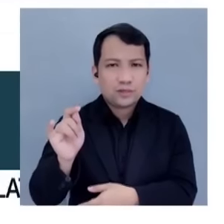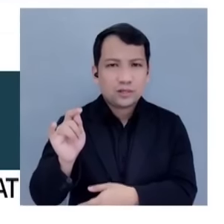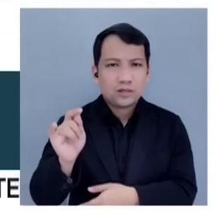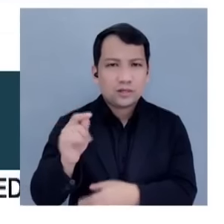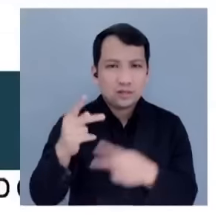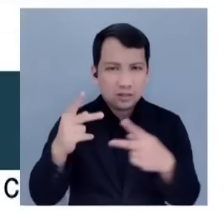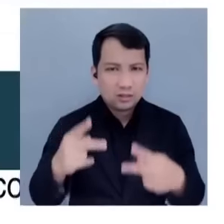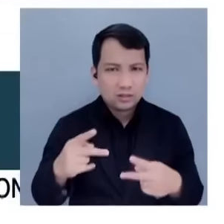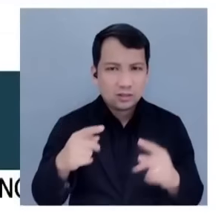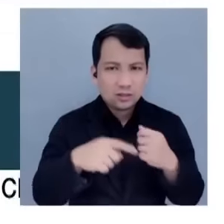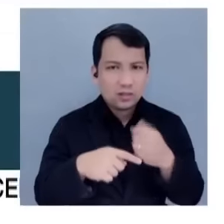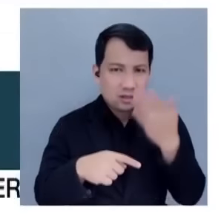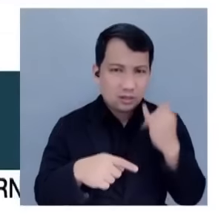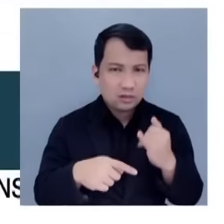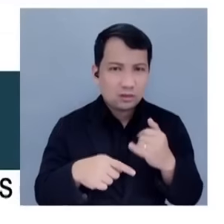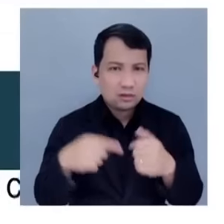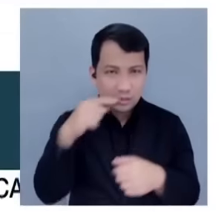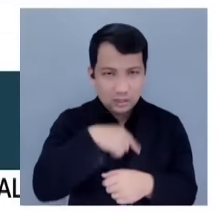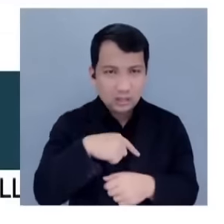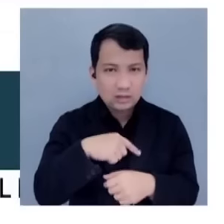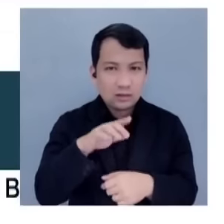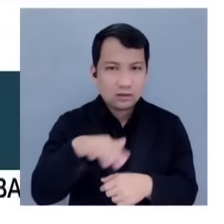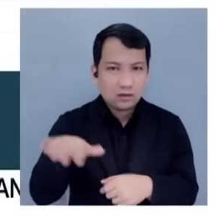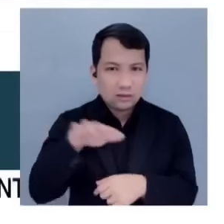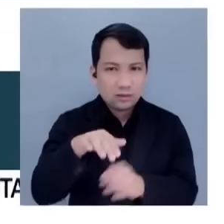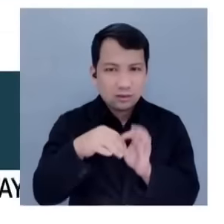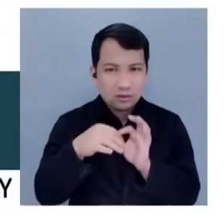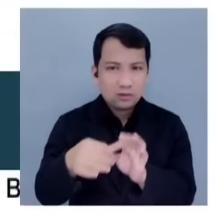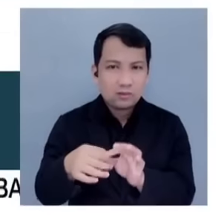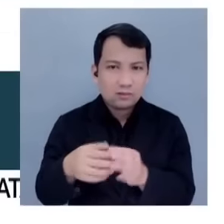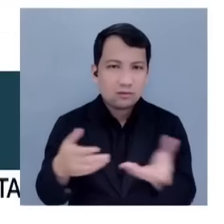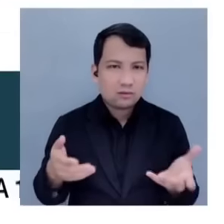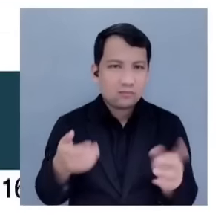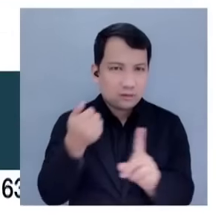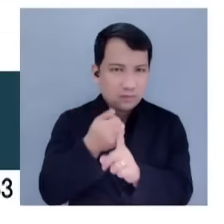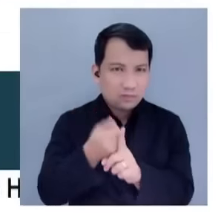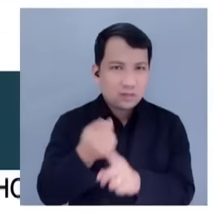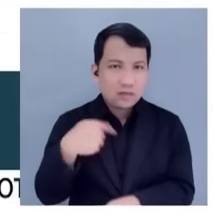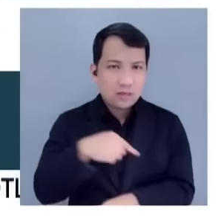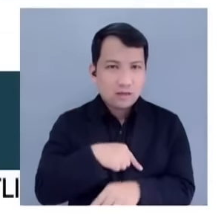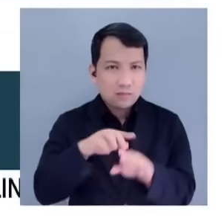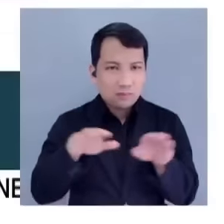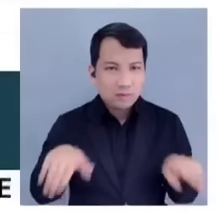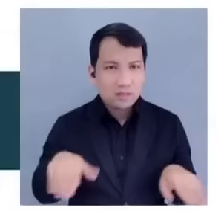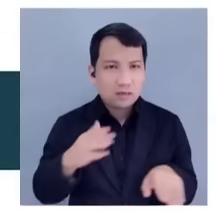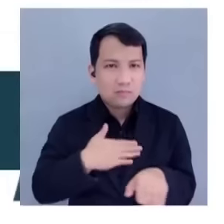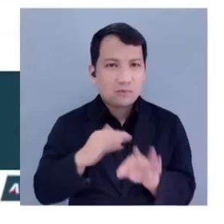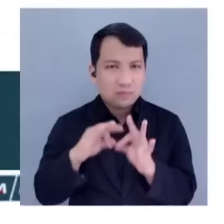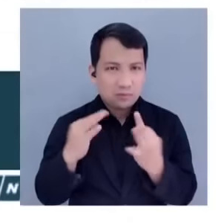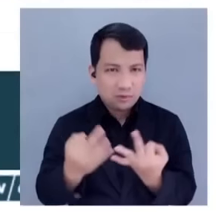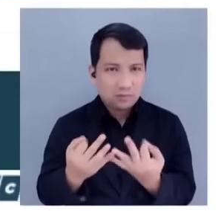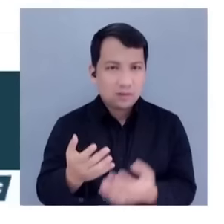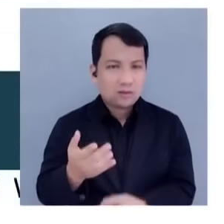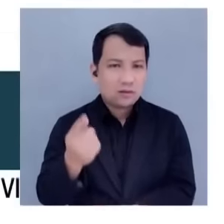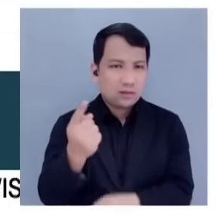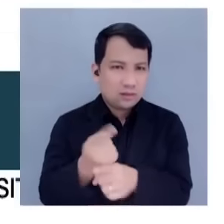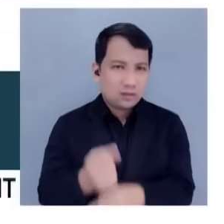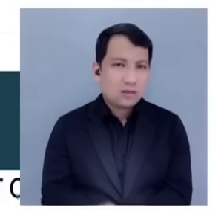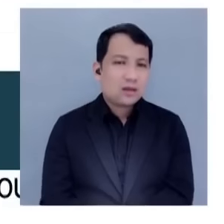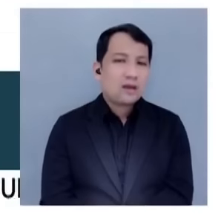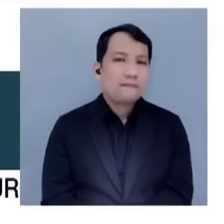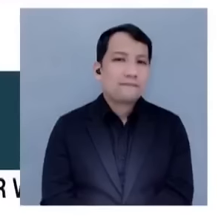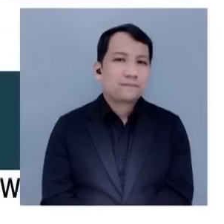precisely because of the lies and all these attacks on our children, my family. Tama.